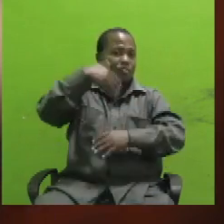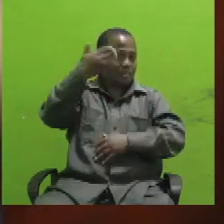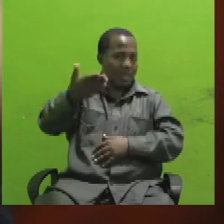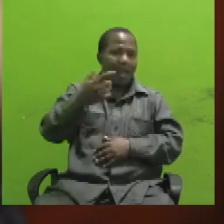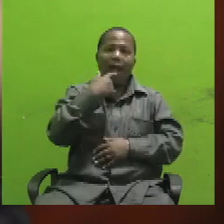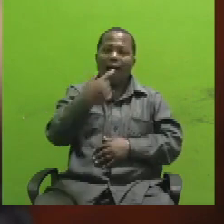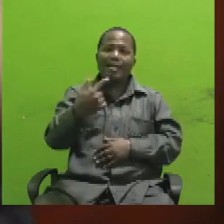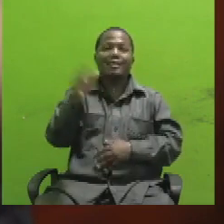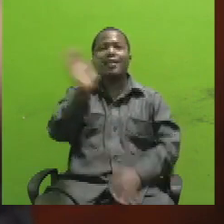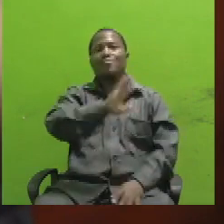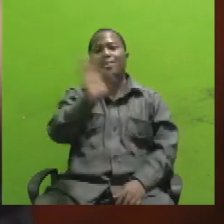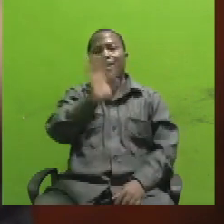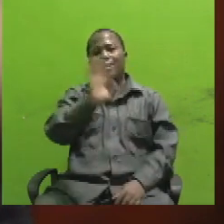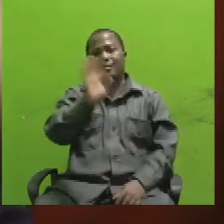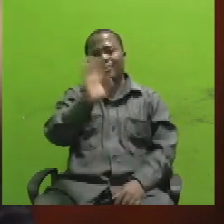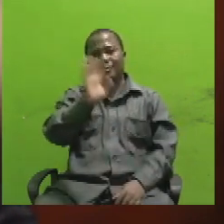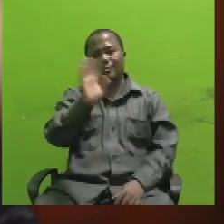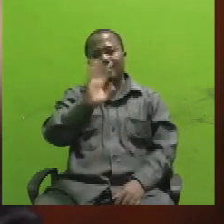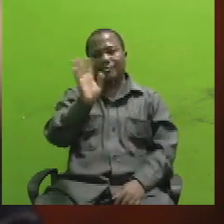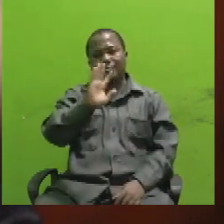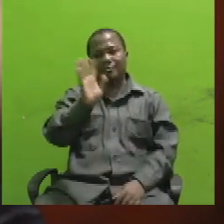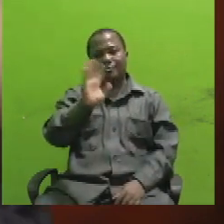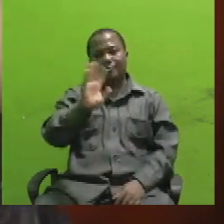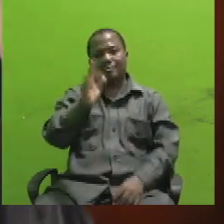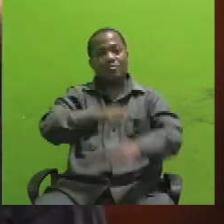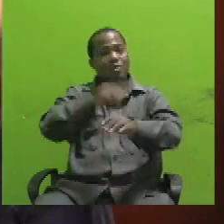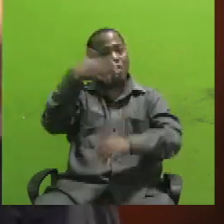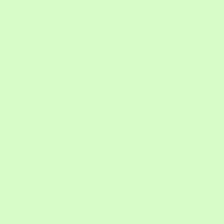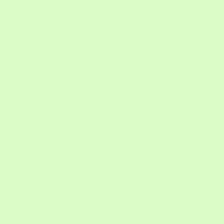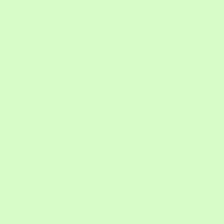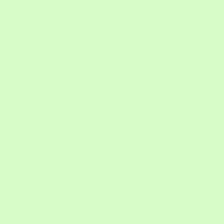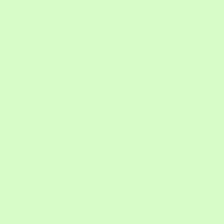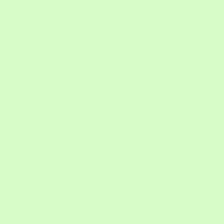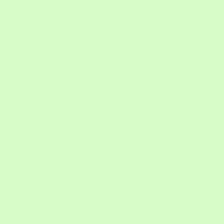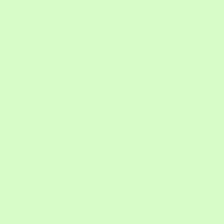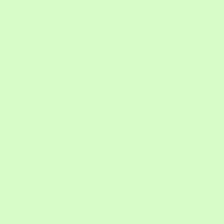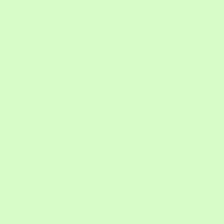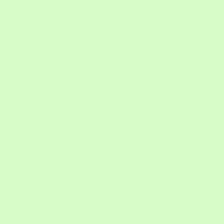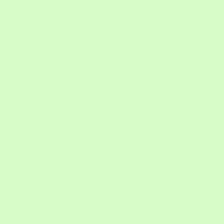I say bye. See you next time. Ciao.